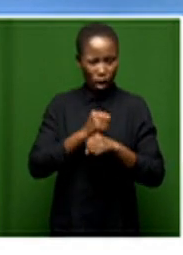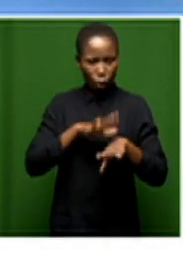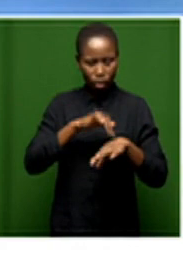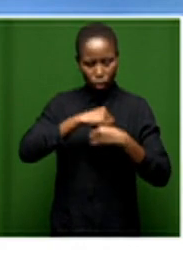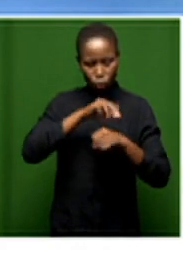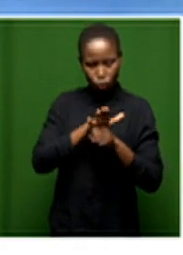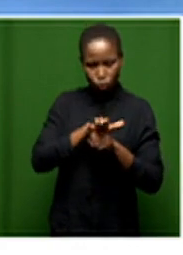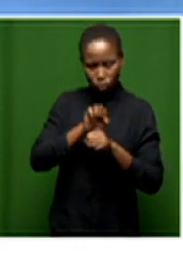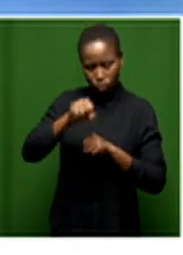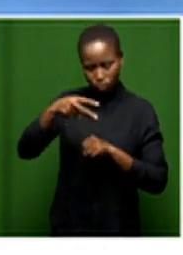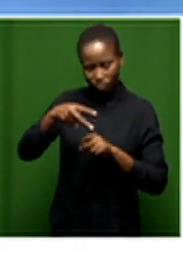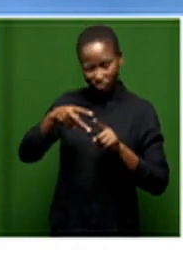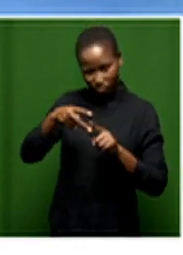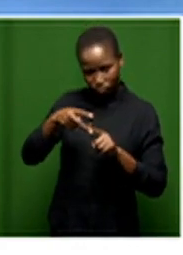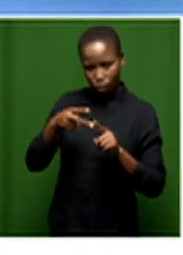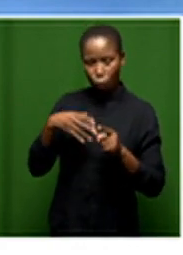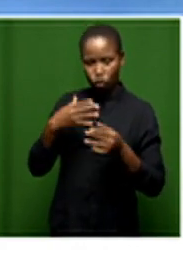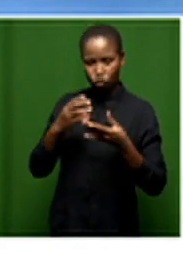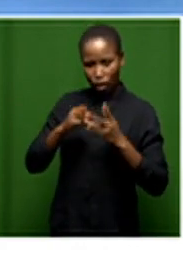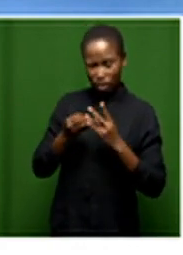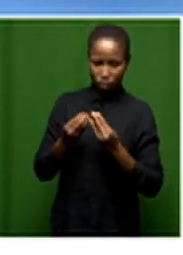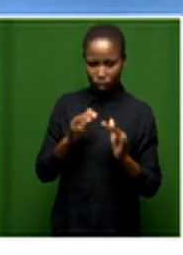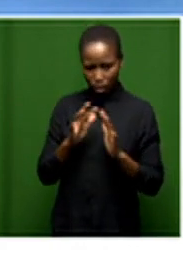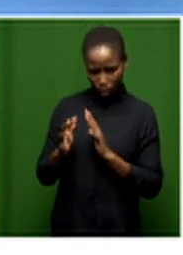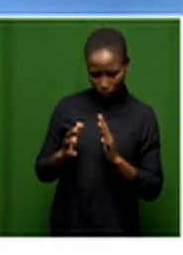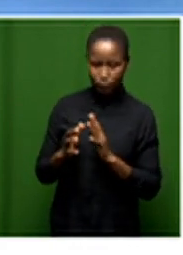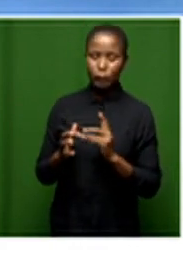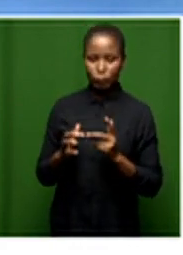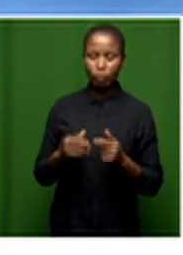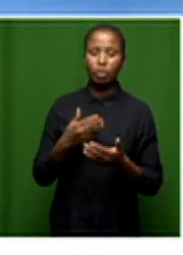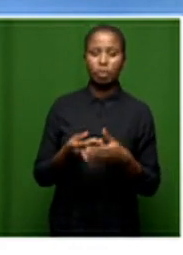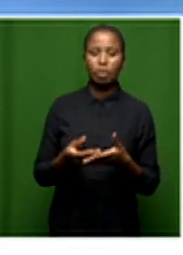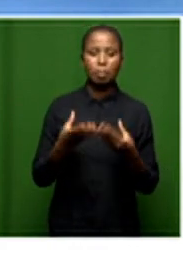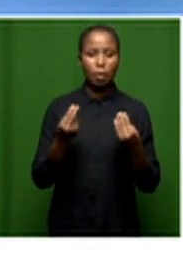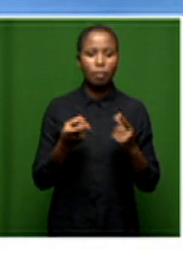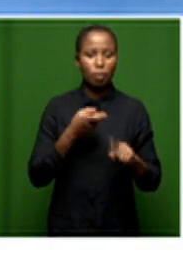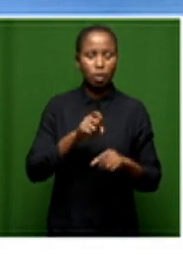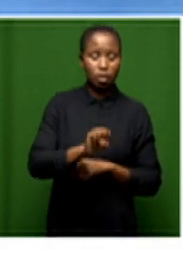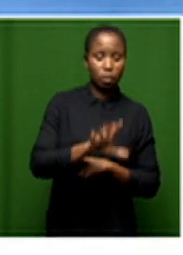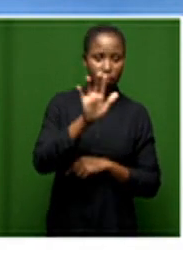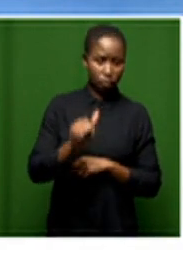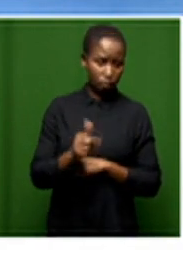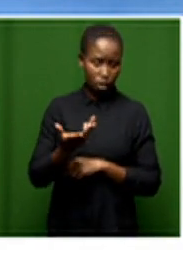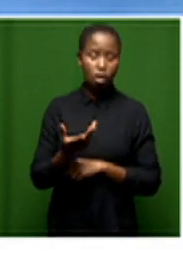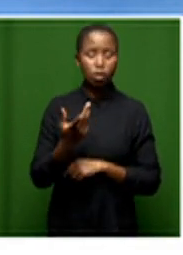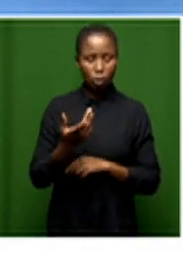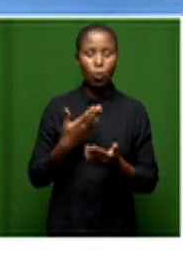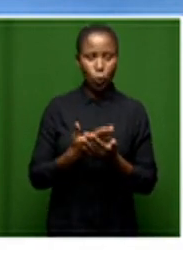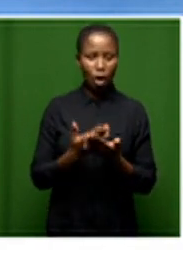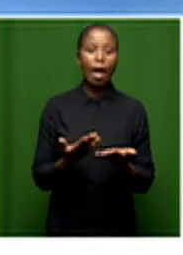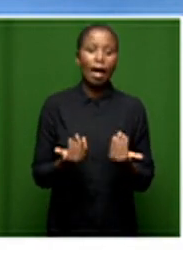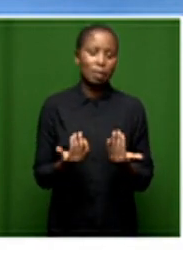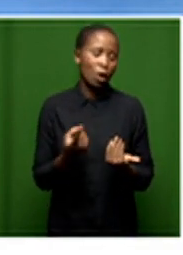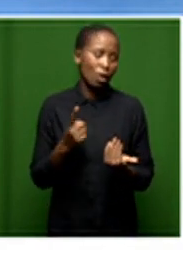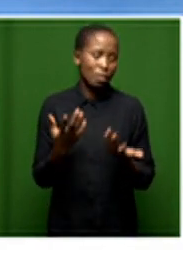and manufacturing to take into account the 501Y-V2 mutation in South Africa. Yeah. So we can expect towards